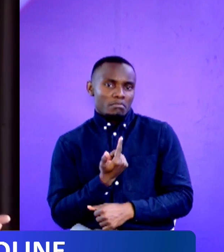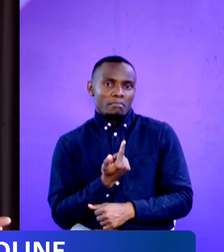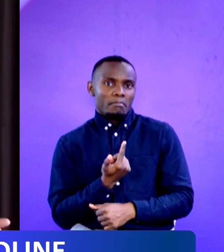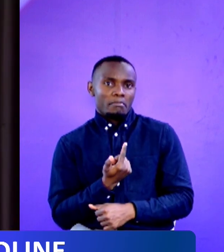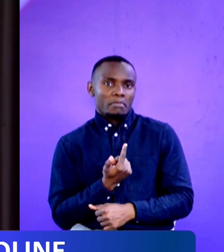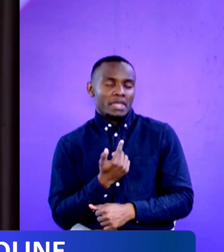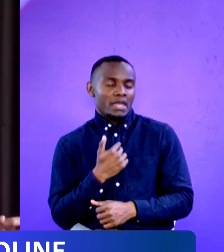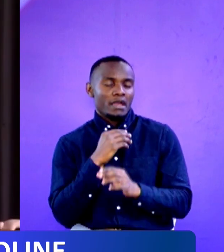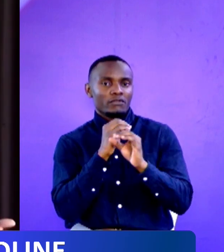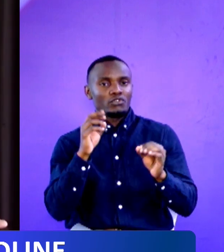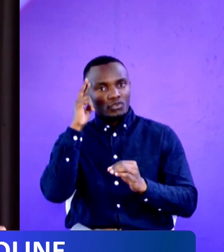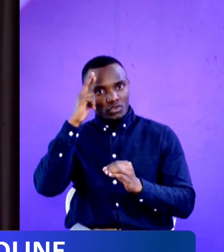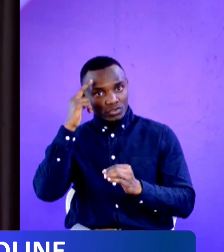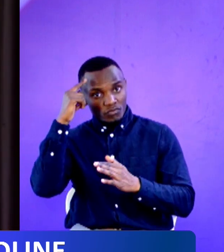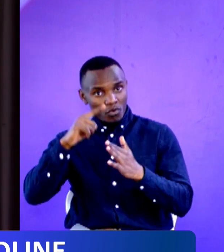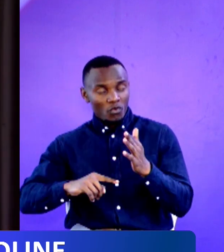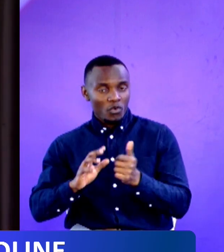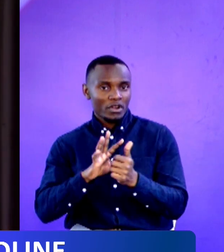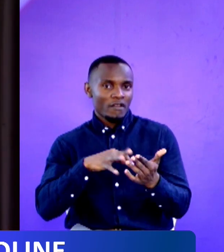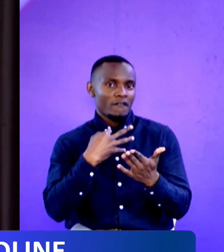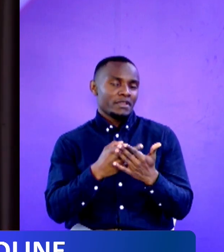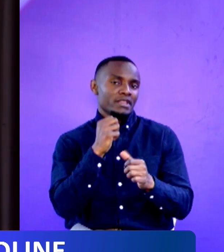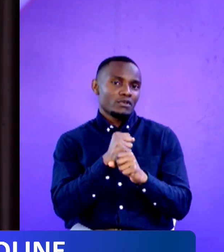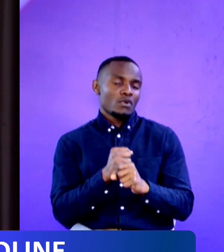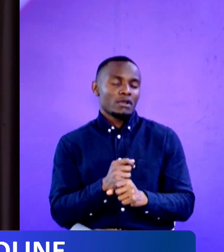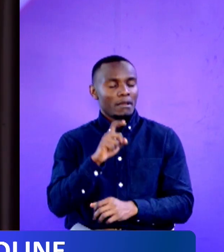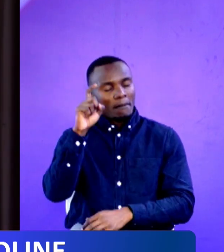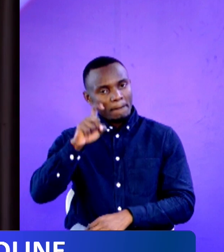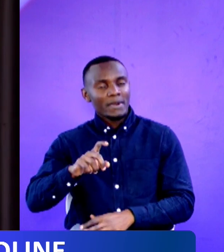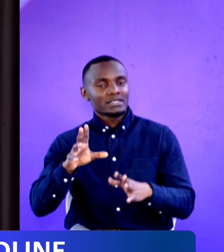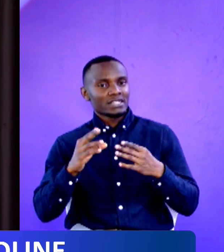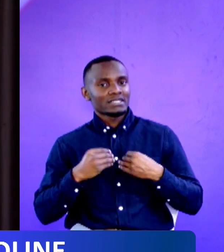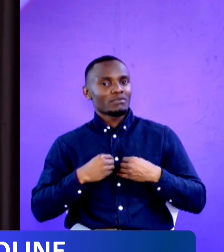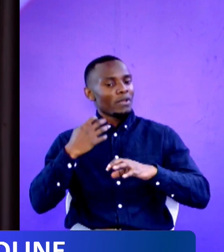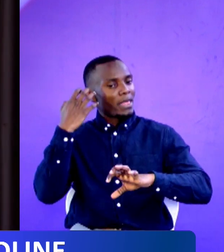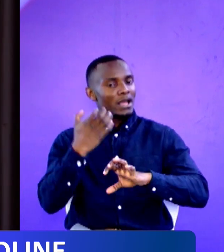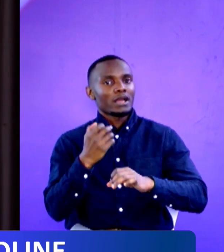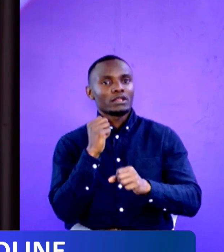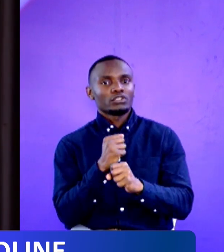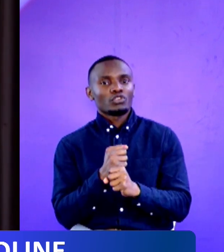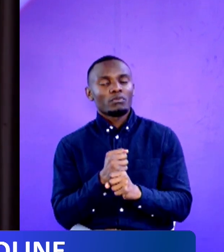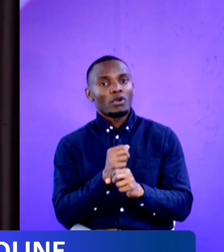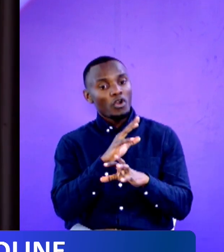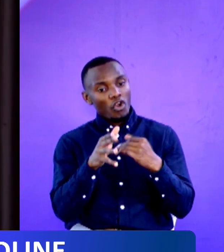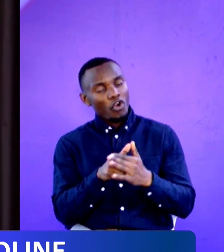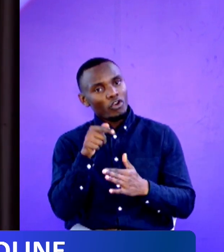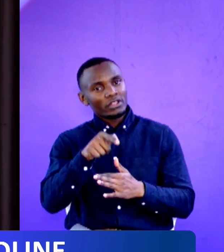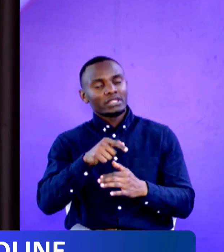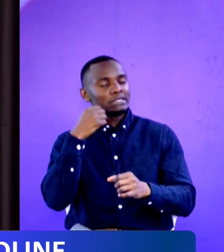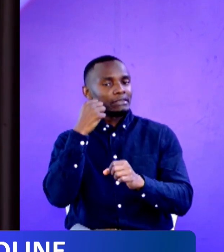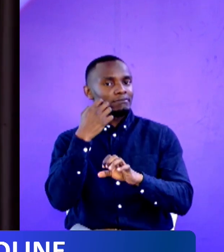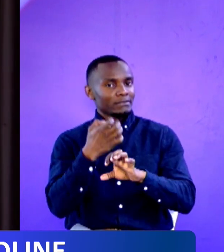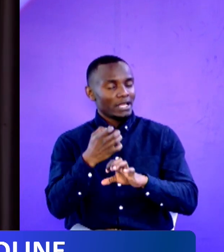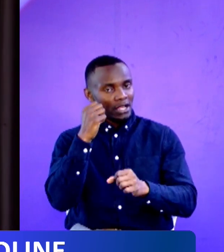reason. I don't have an excuse. So I have to do the difficult job. Hii kazi yote ambayo mimi nafanya, kazi ngumu, ni kwa sababu